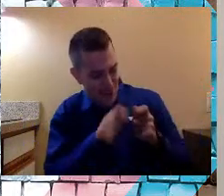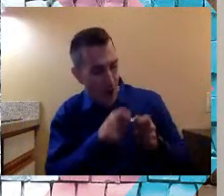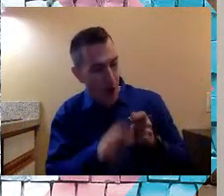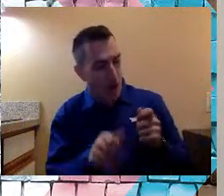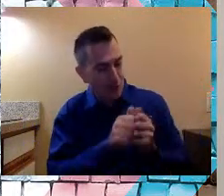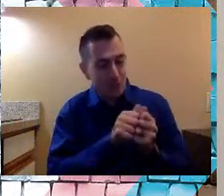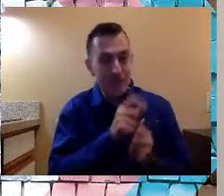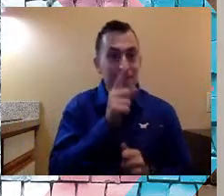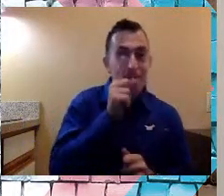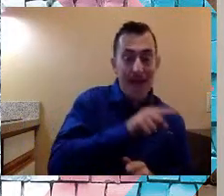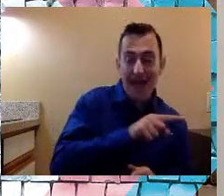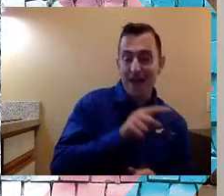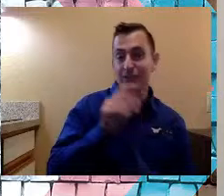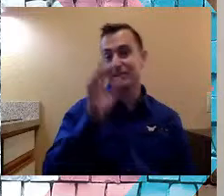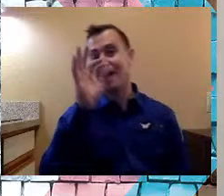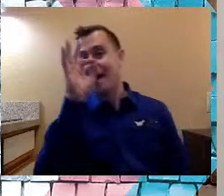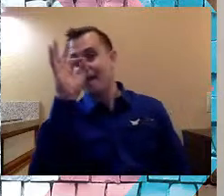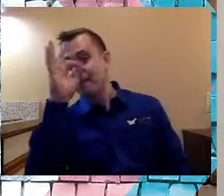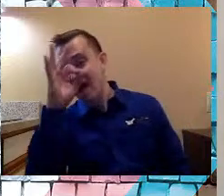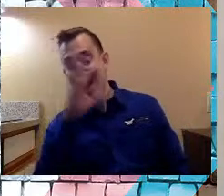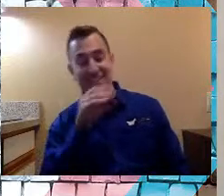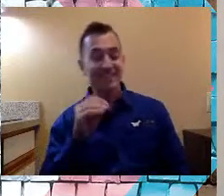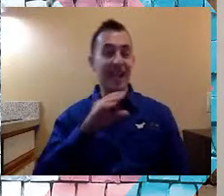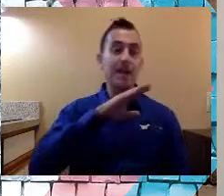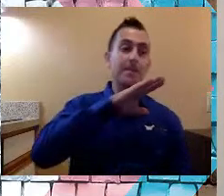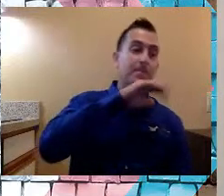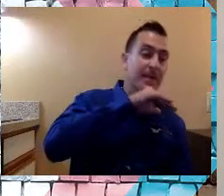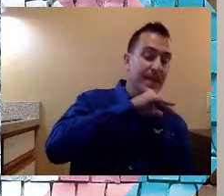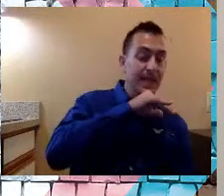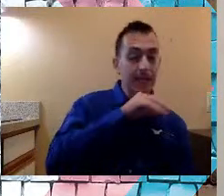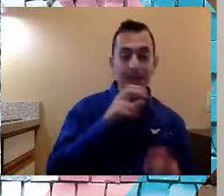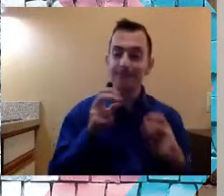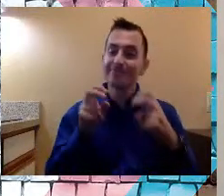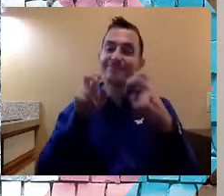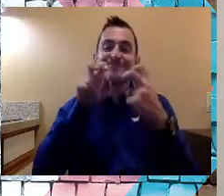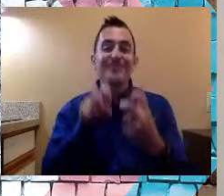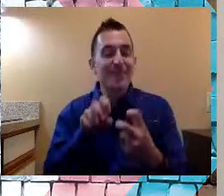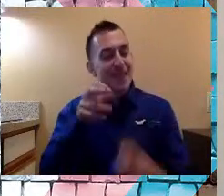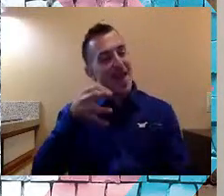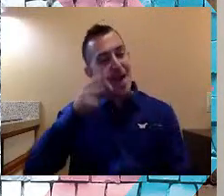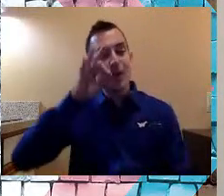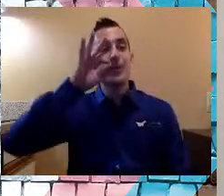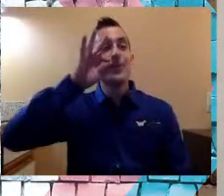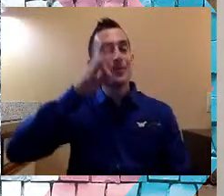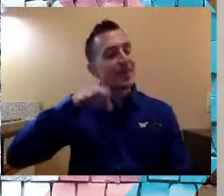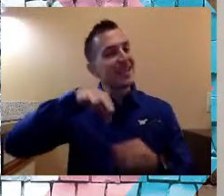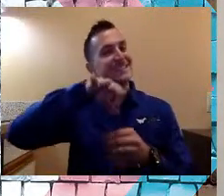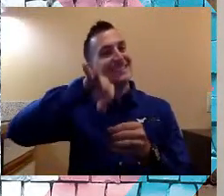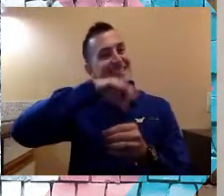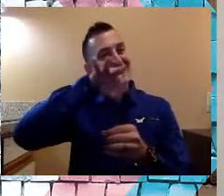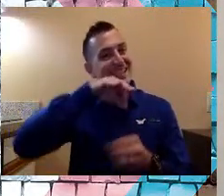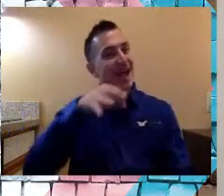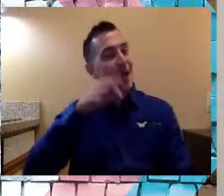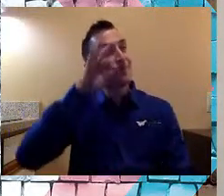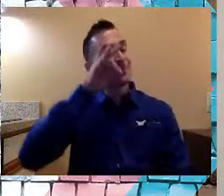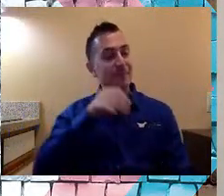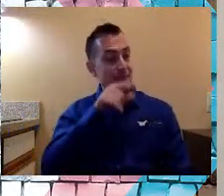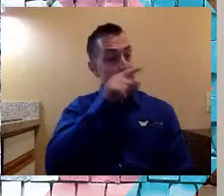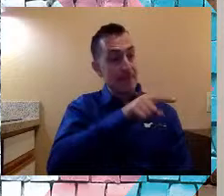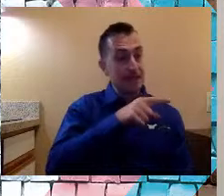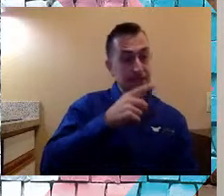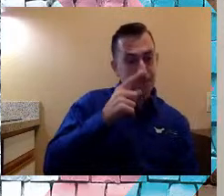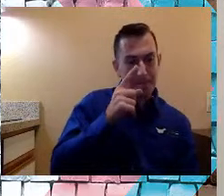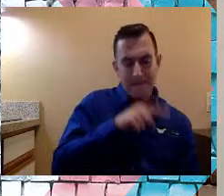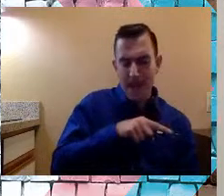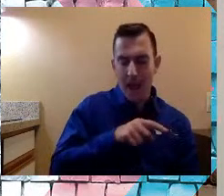A fox and a pig having a tea party. And look, this little mouse has bought